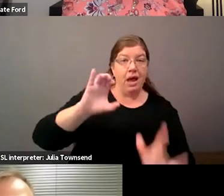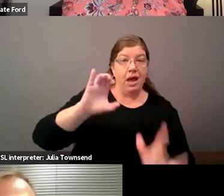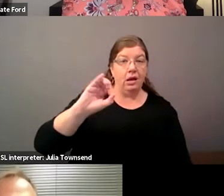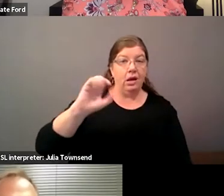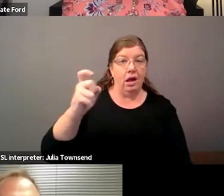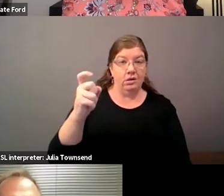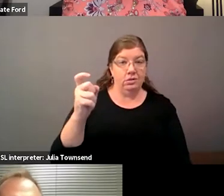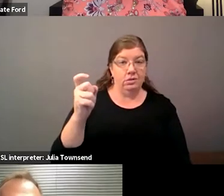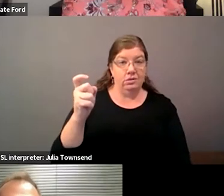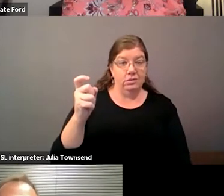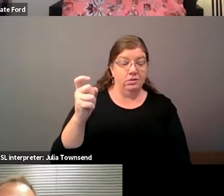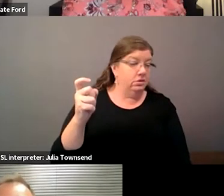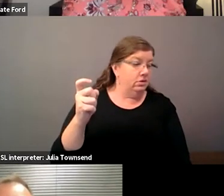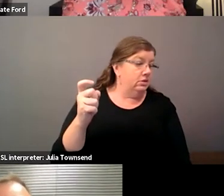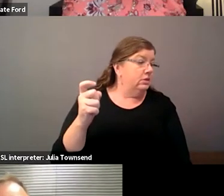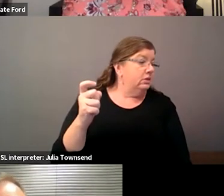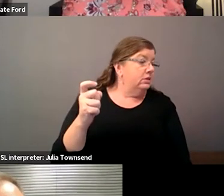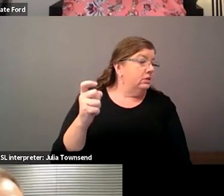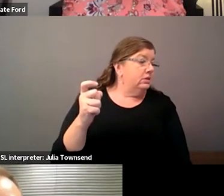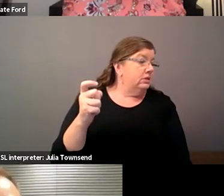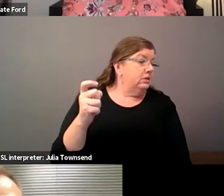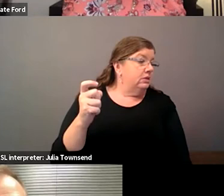cox uh